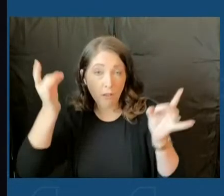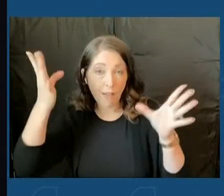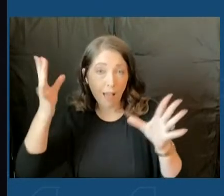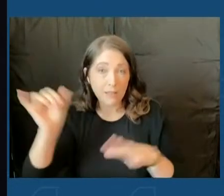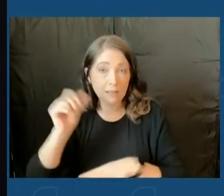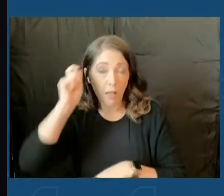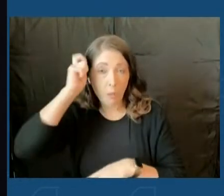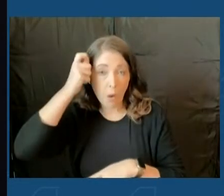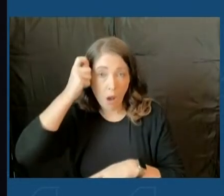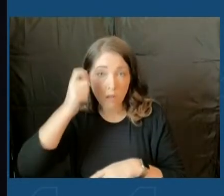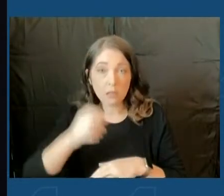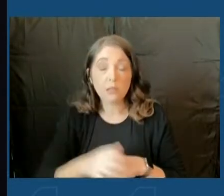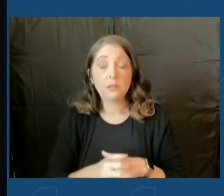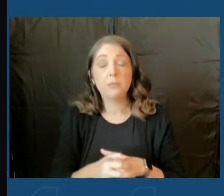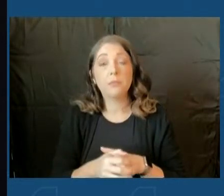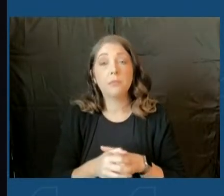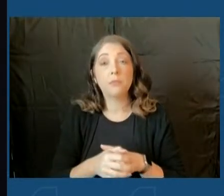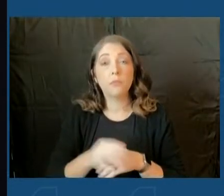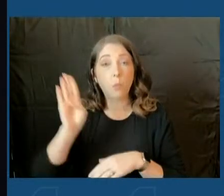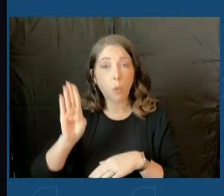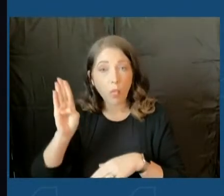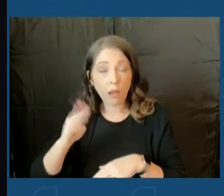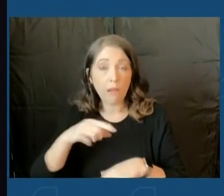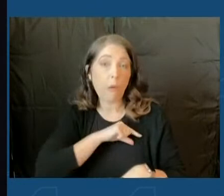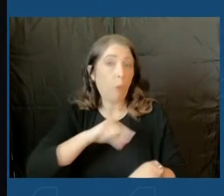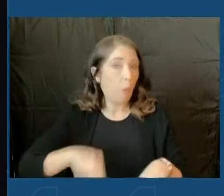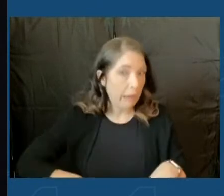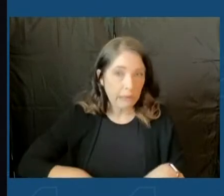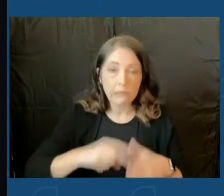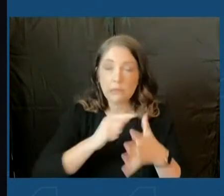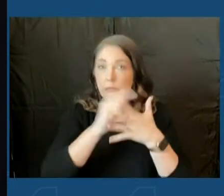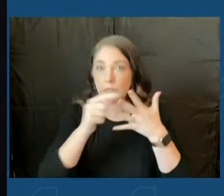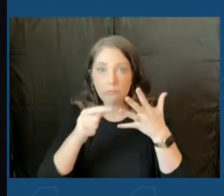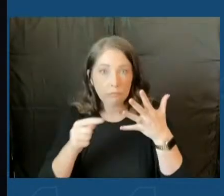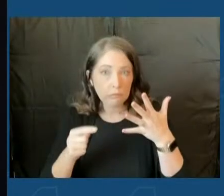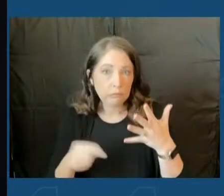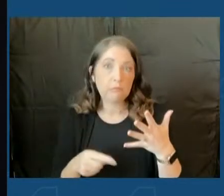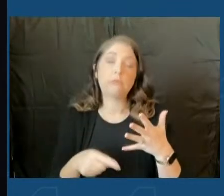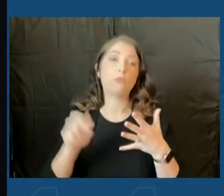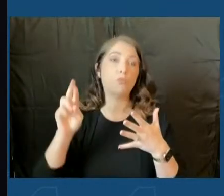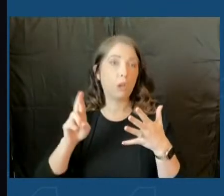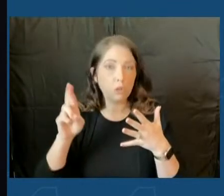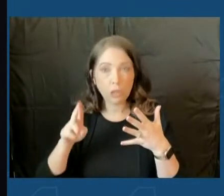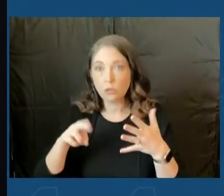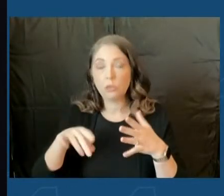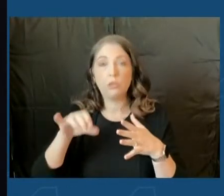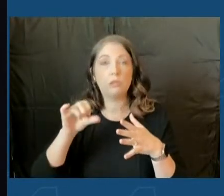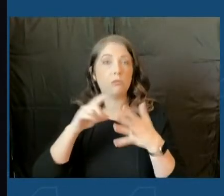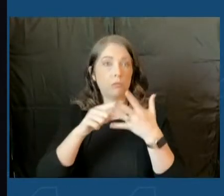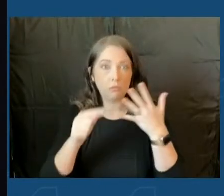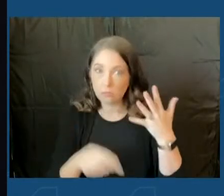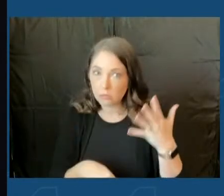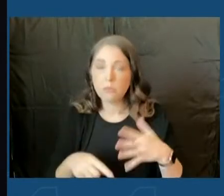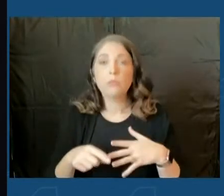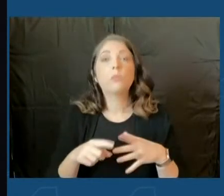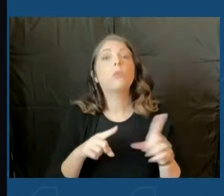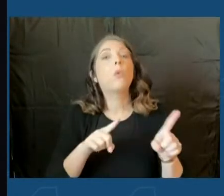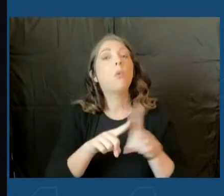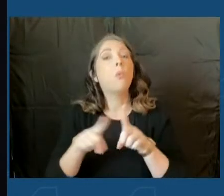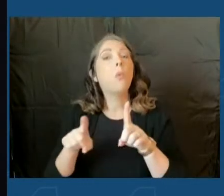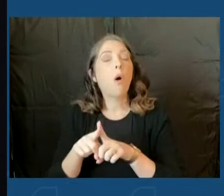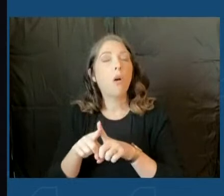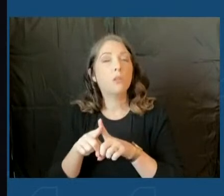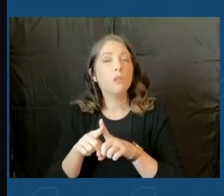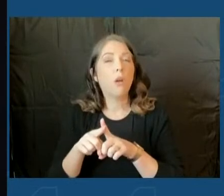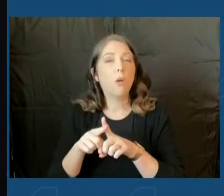Bronx, and Brooklyn, and Queens, and Rochester, Syracuse, but also with the